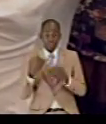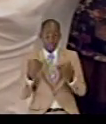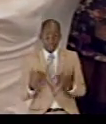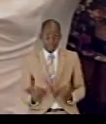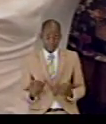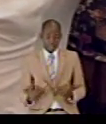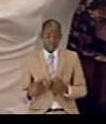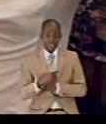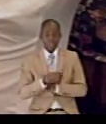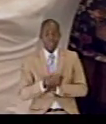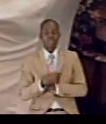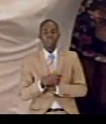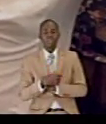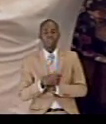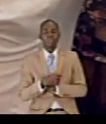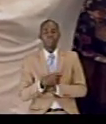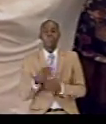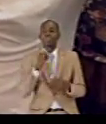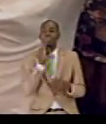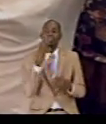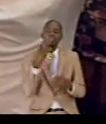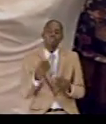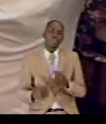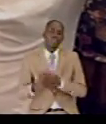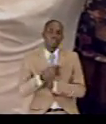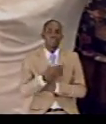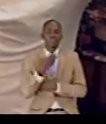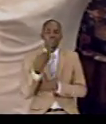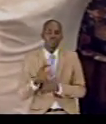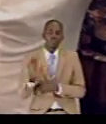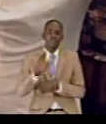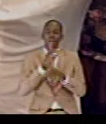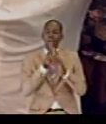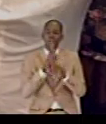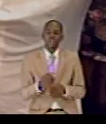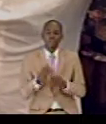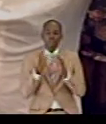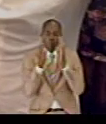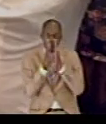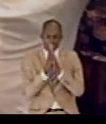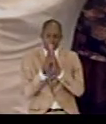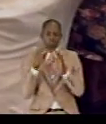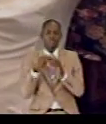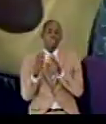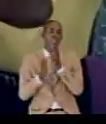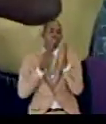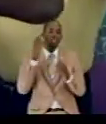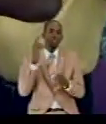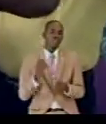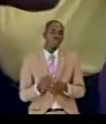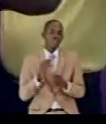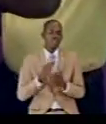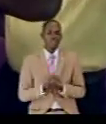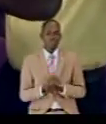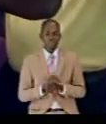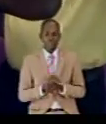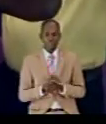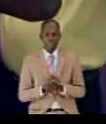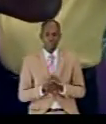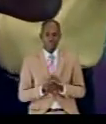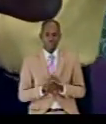Today. Is the day of their answered prayer in Jesus' name.